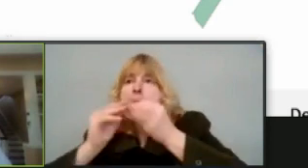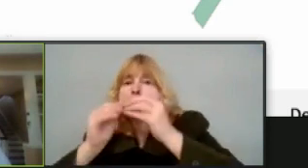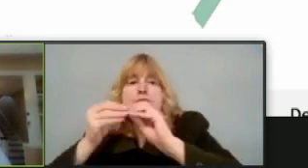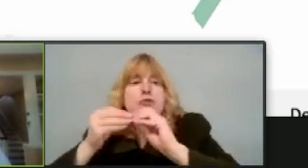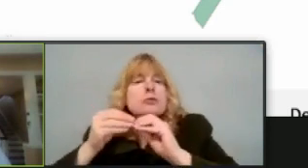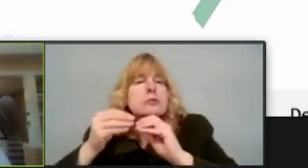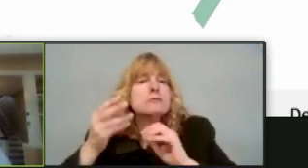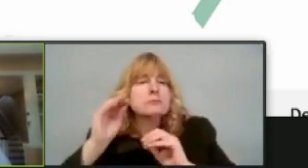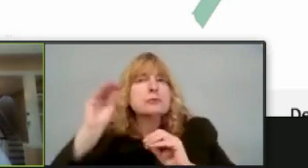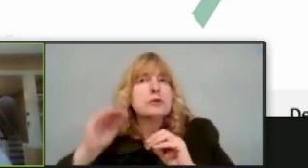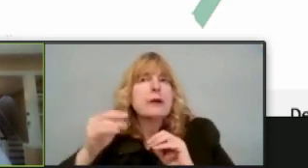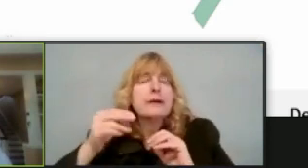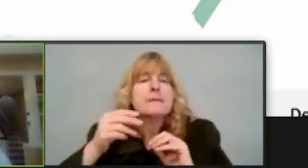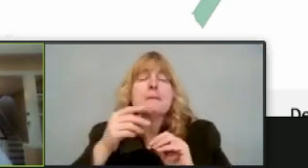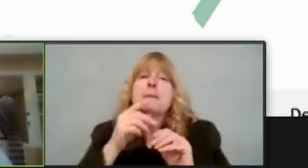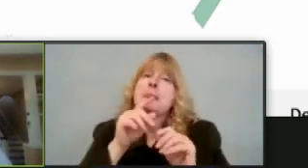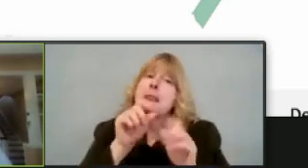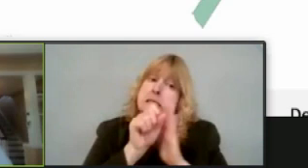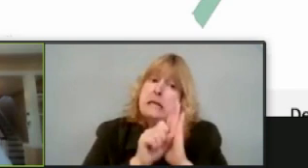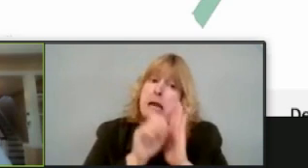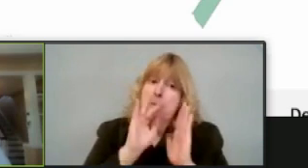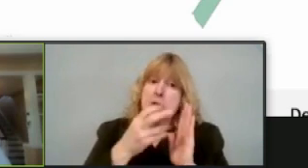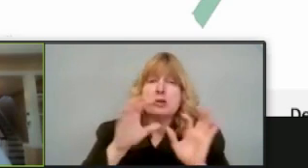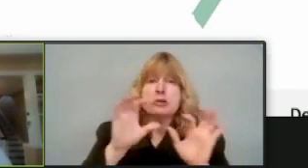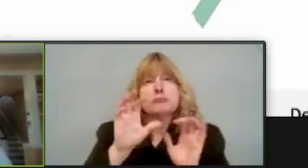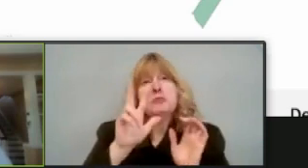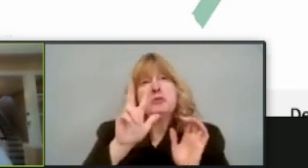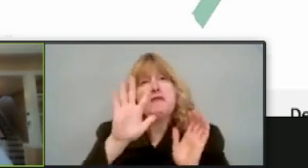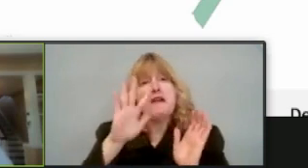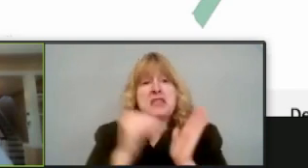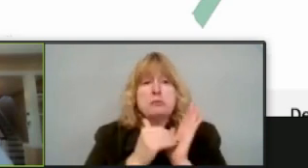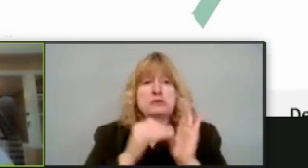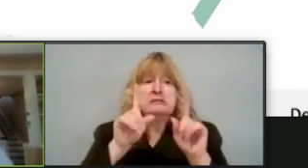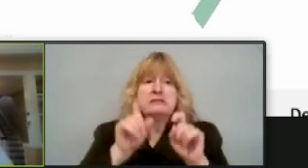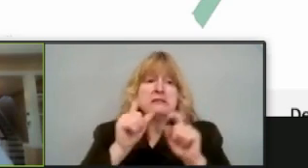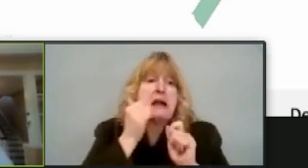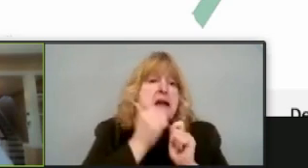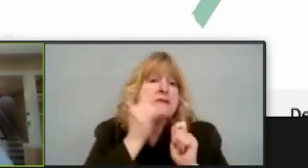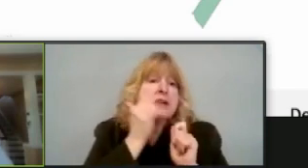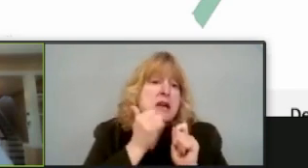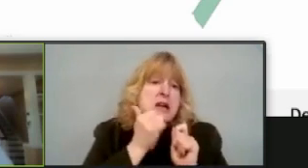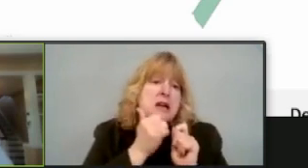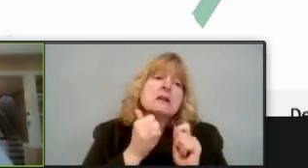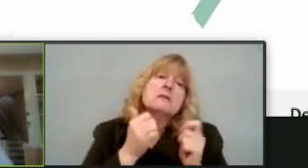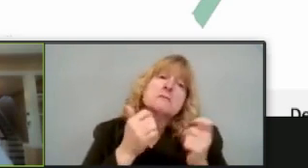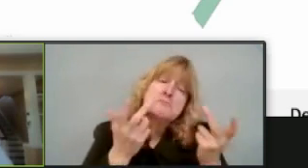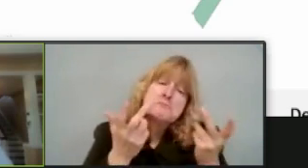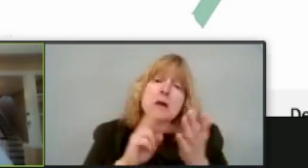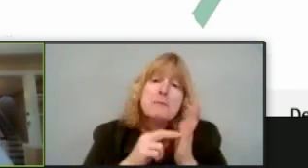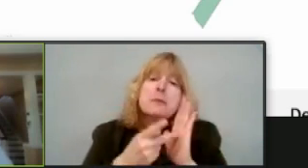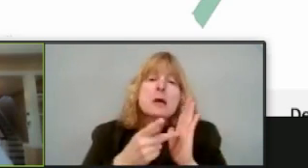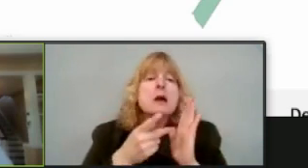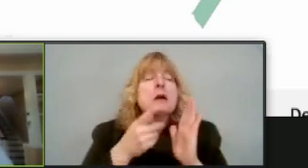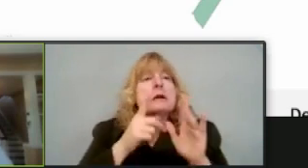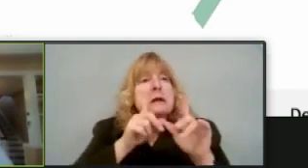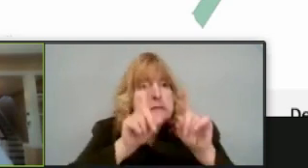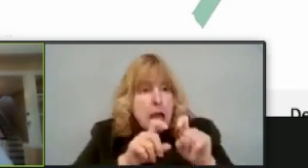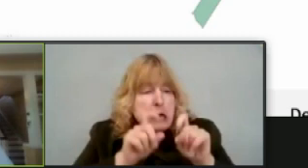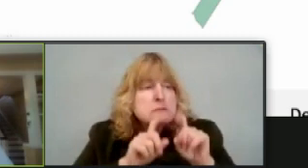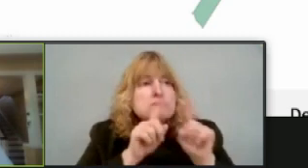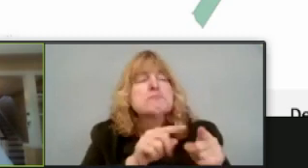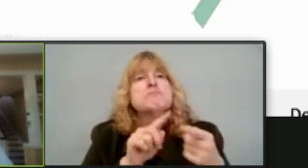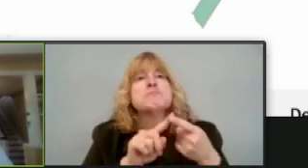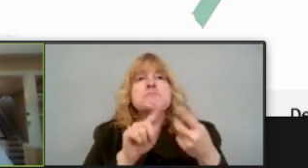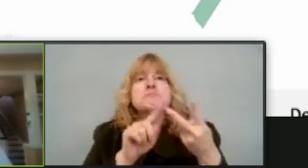about 35,000 tests a day. So continue to use both resources of getting tested, getting